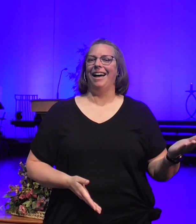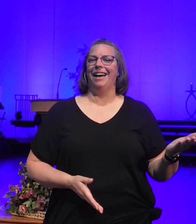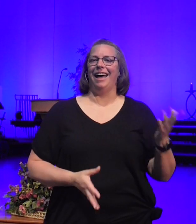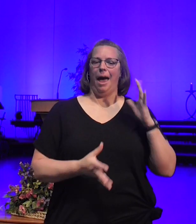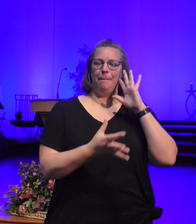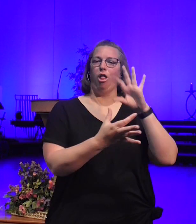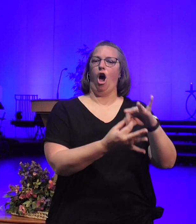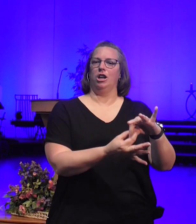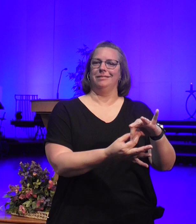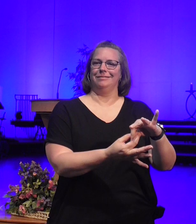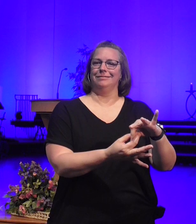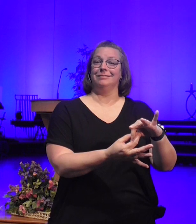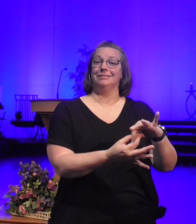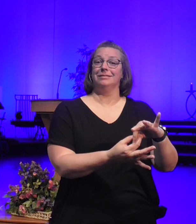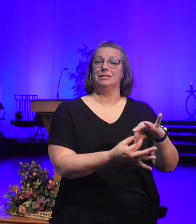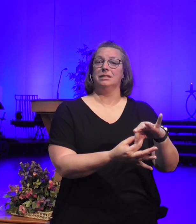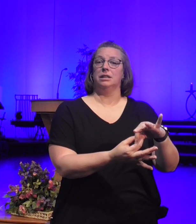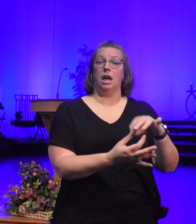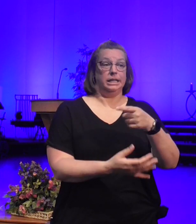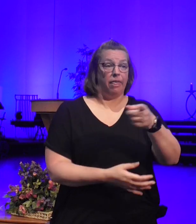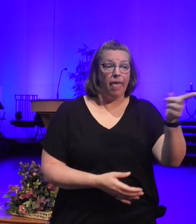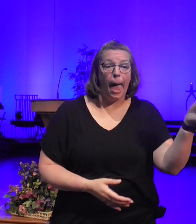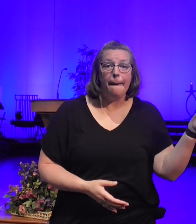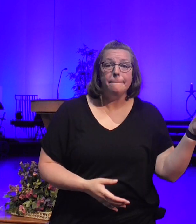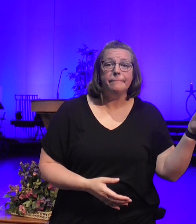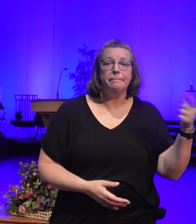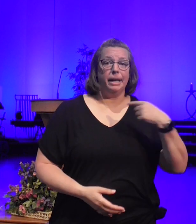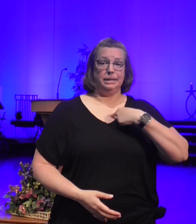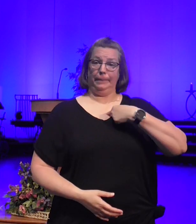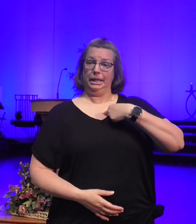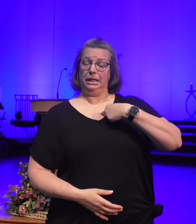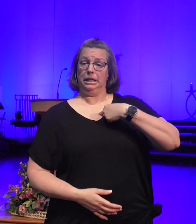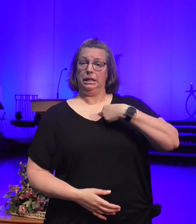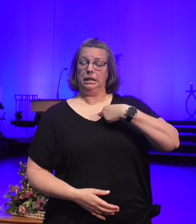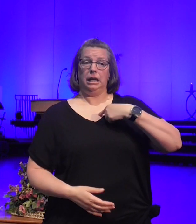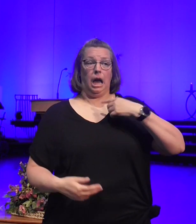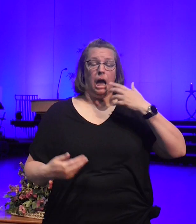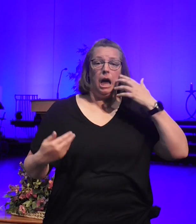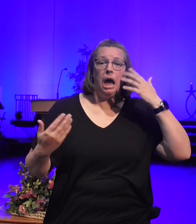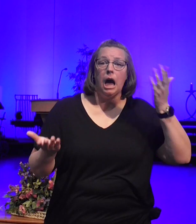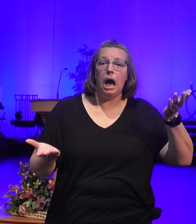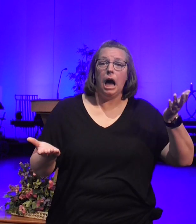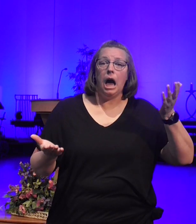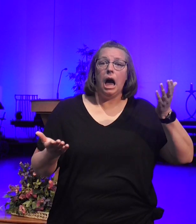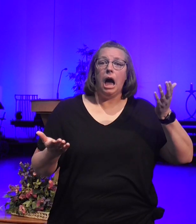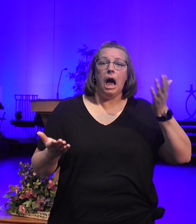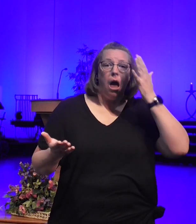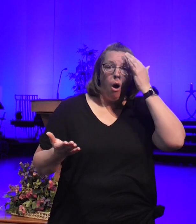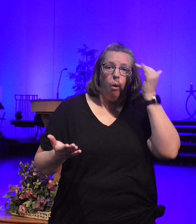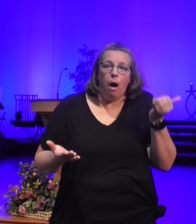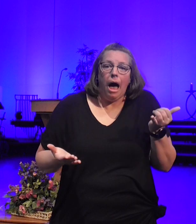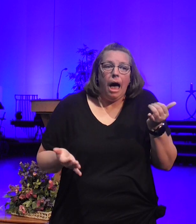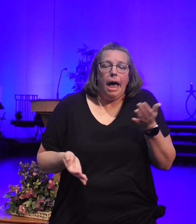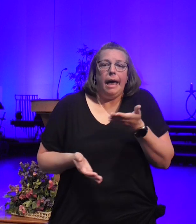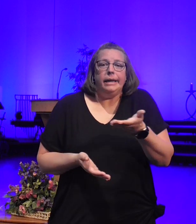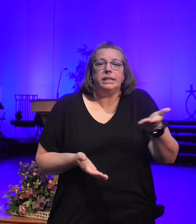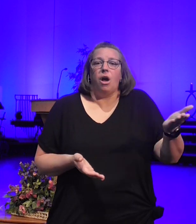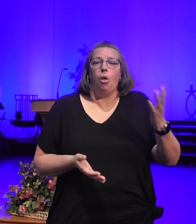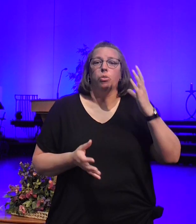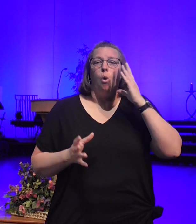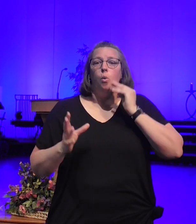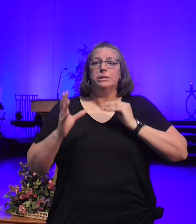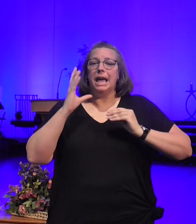here. Was it them? Is it me? How is it that those